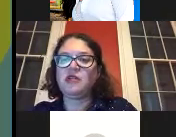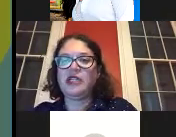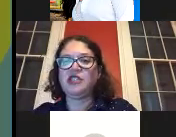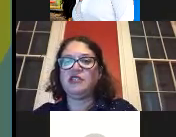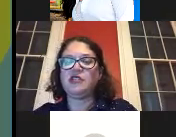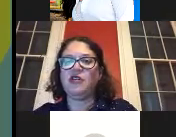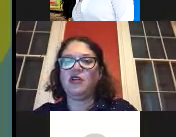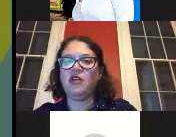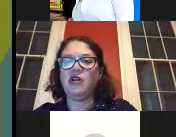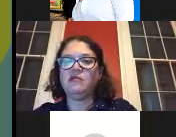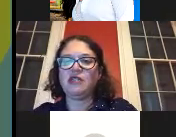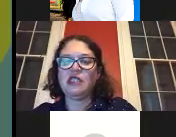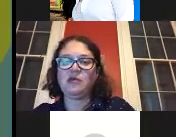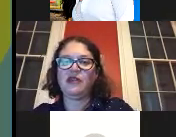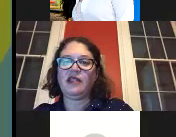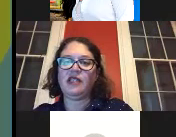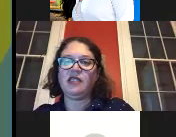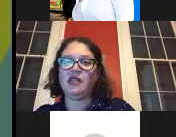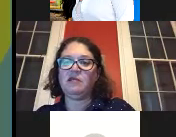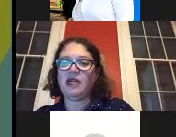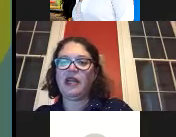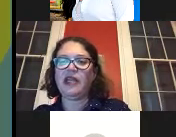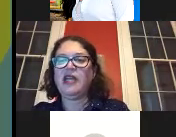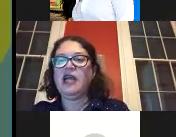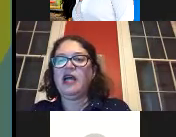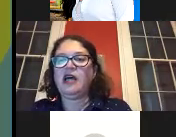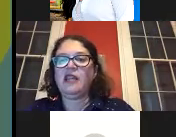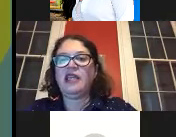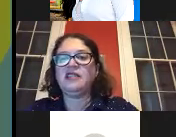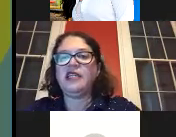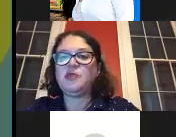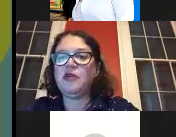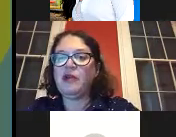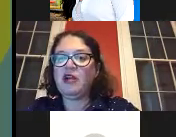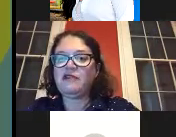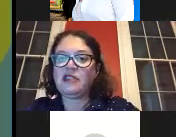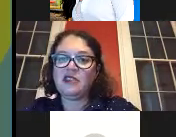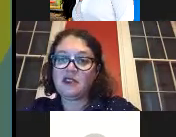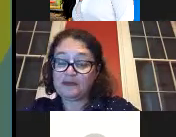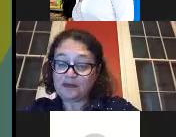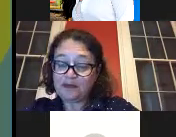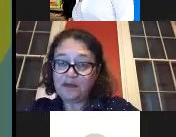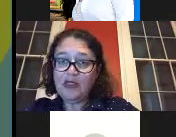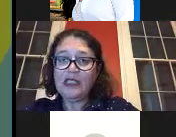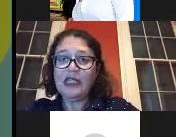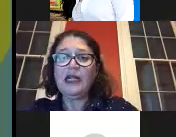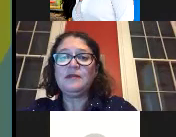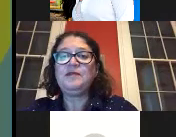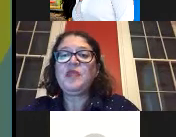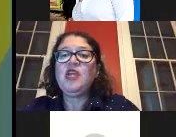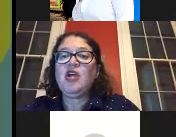those determinations are generally provided by the LDH program offices.